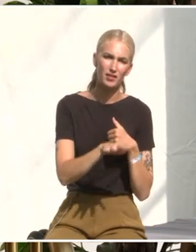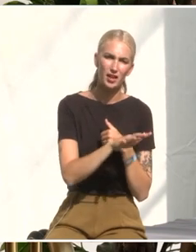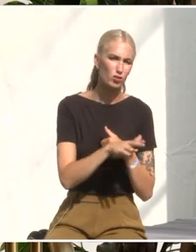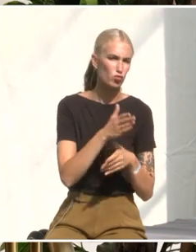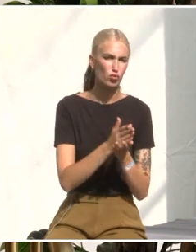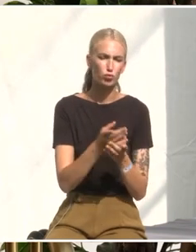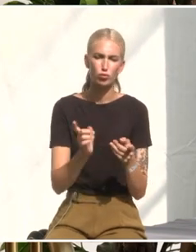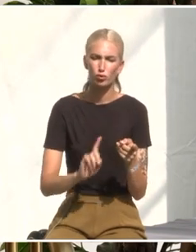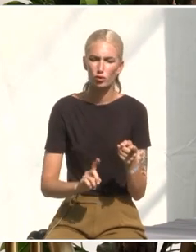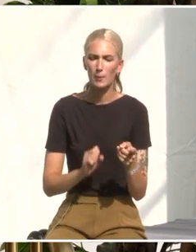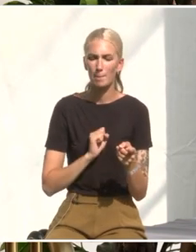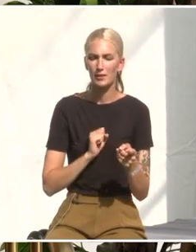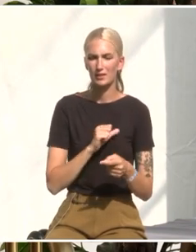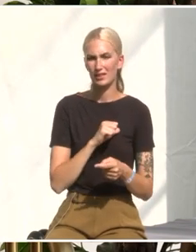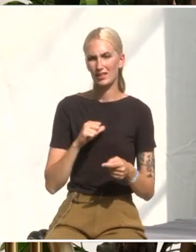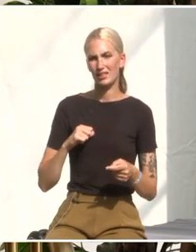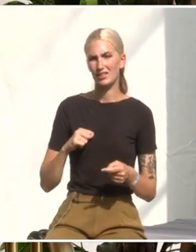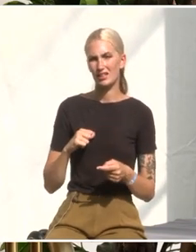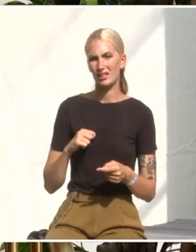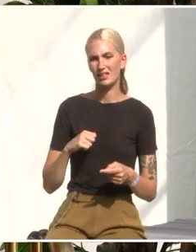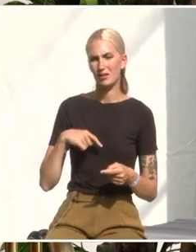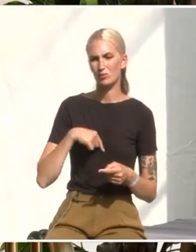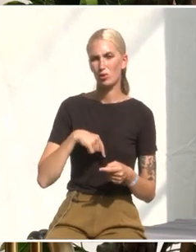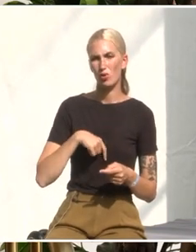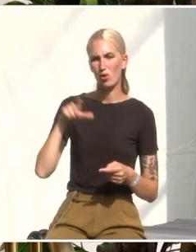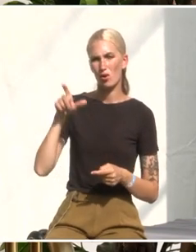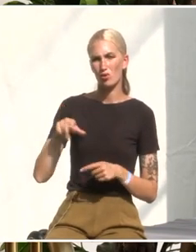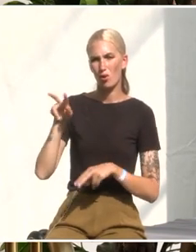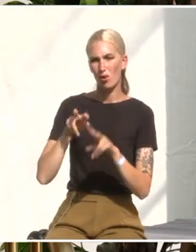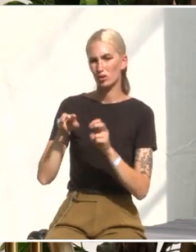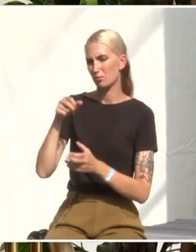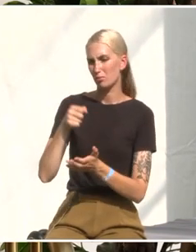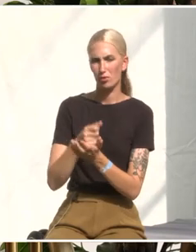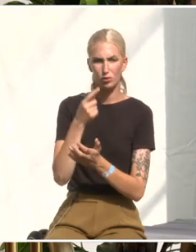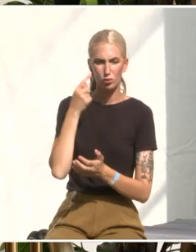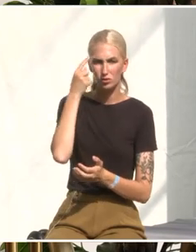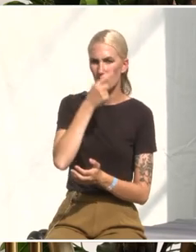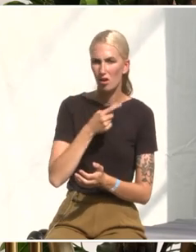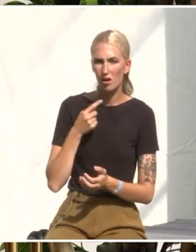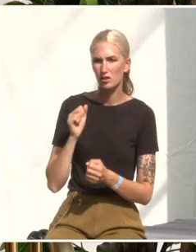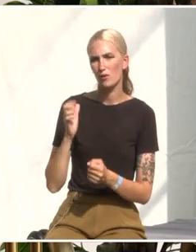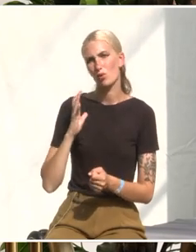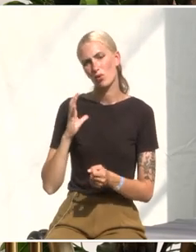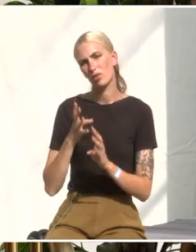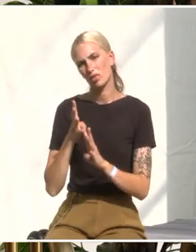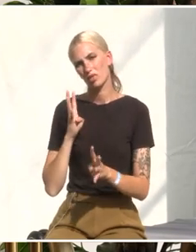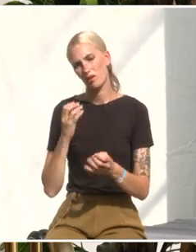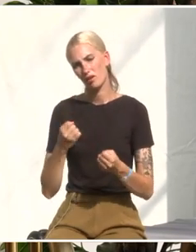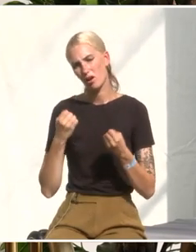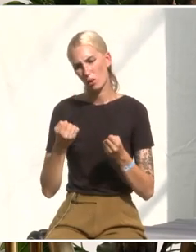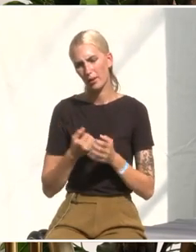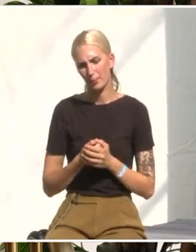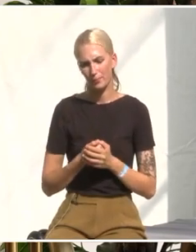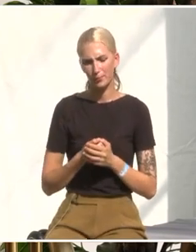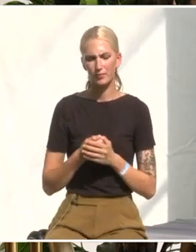to find a psychotherapist for at least 1 year, or I had to wait in a line for so long time. And